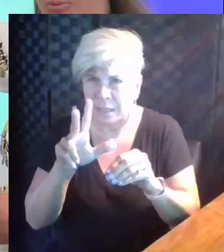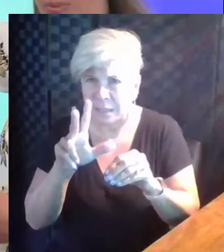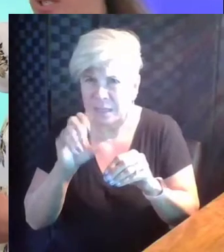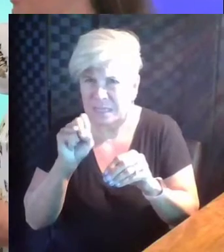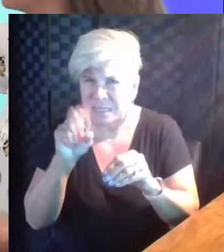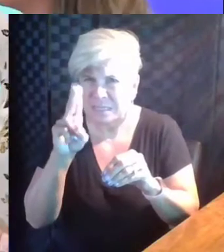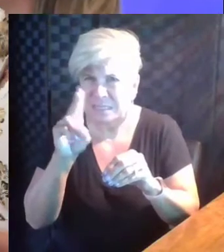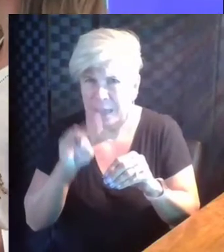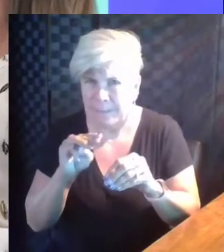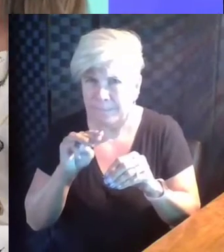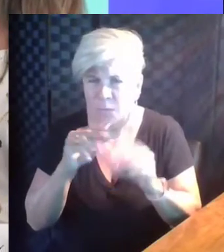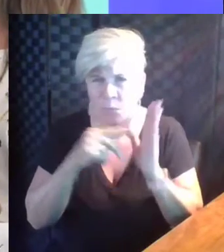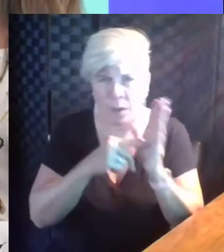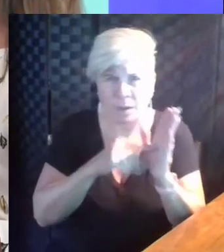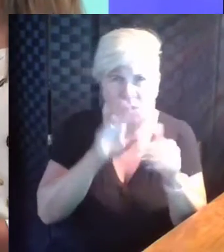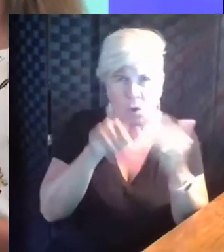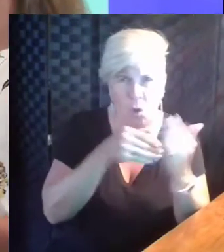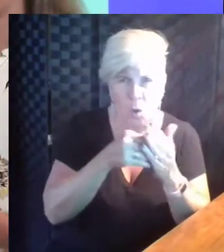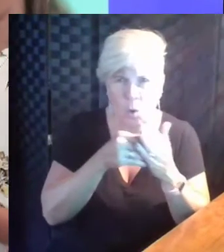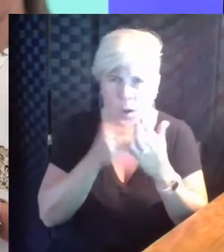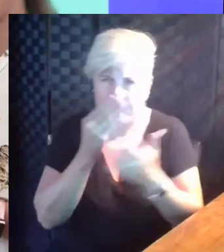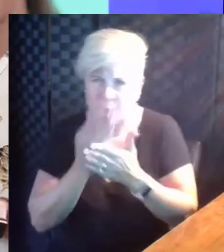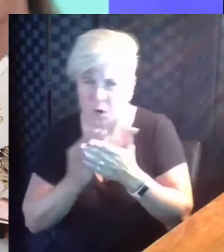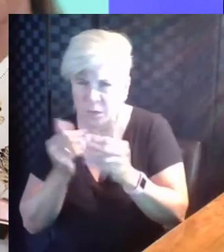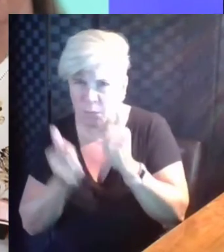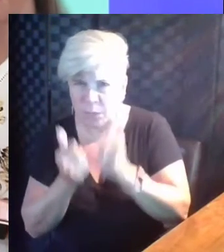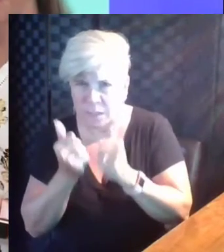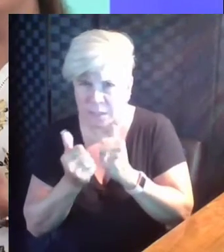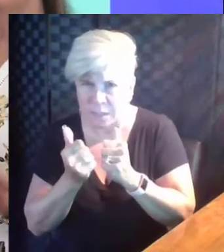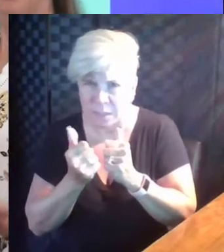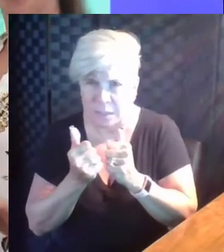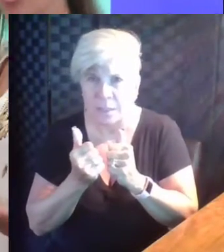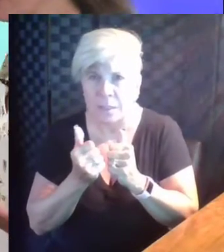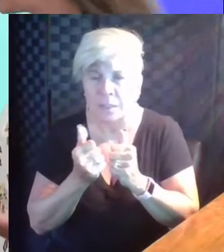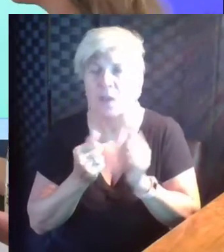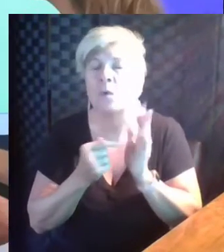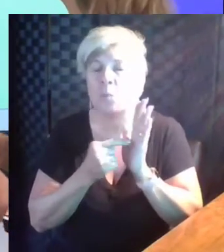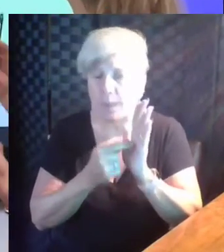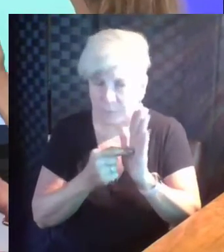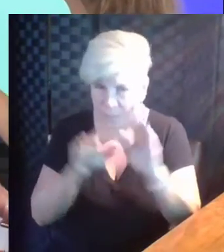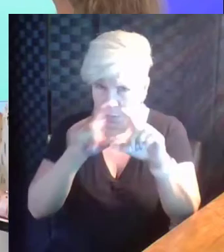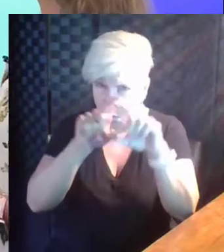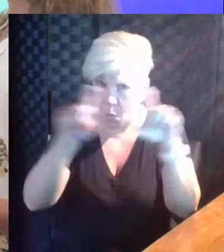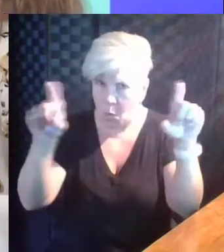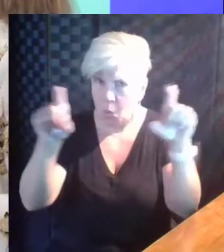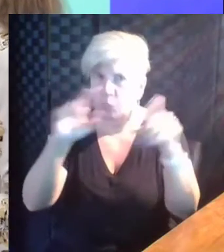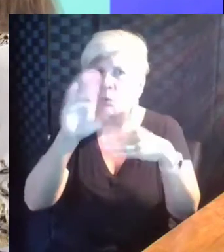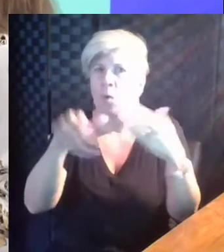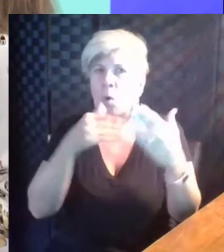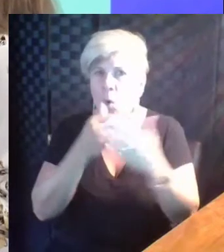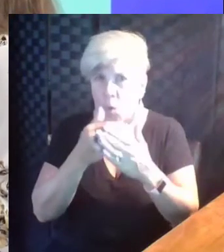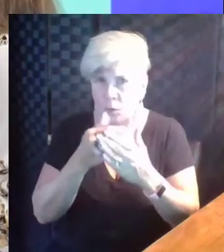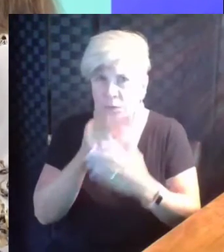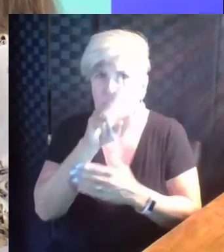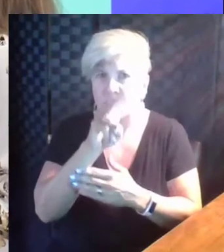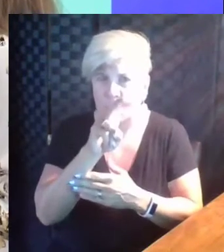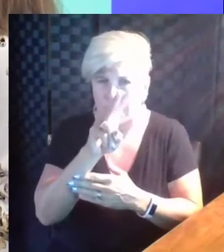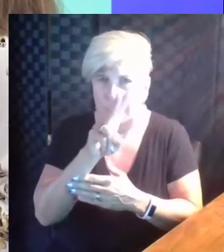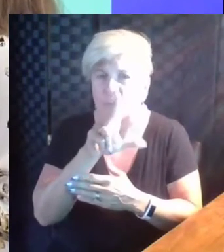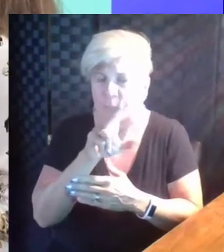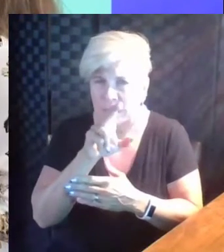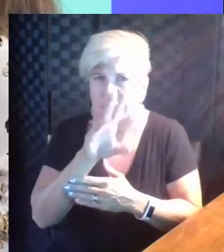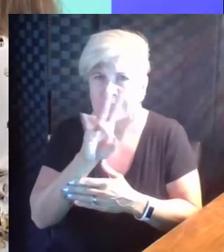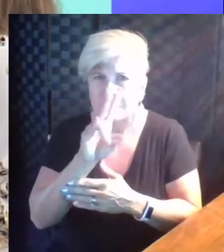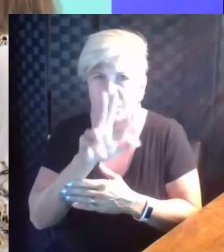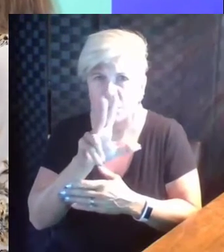the sum represent? Does it represent a whole or a part? Perfect. It represents a whole. So we're going to take that